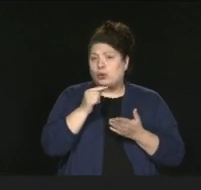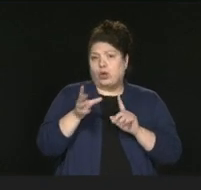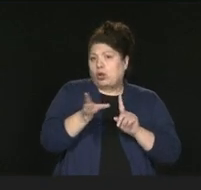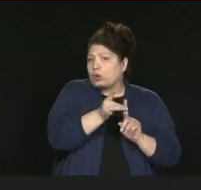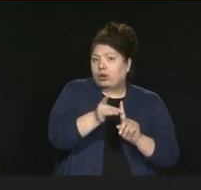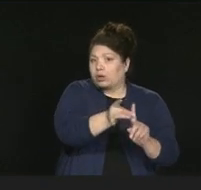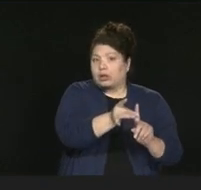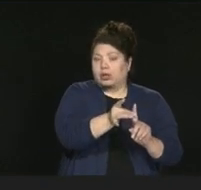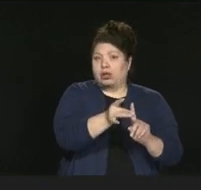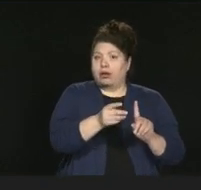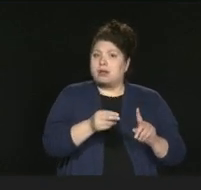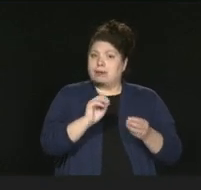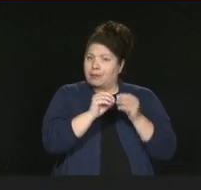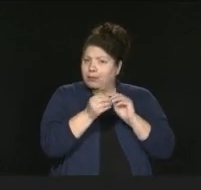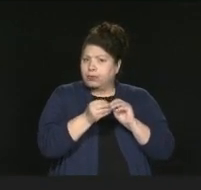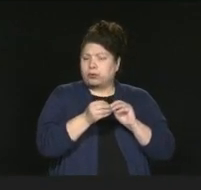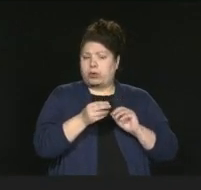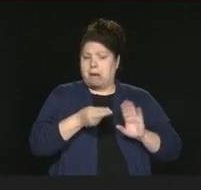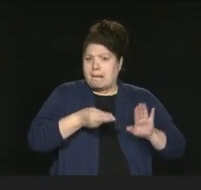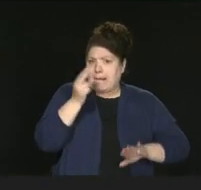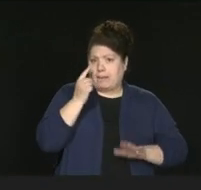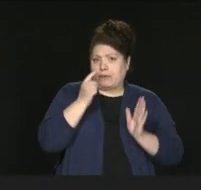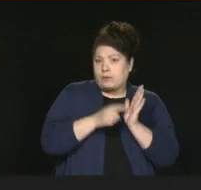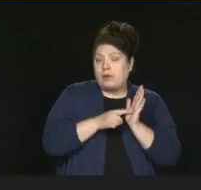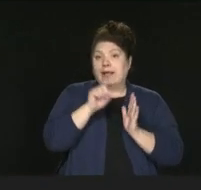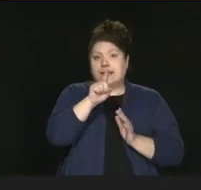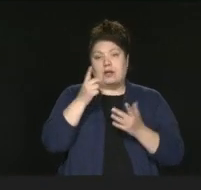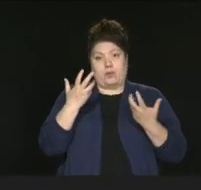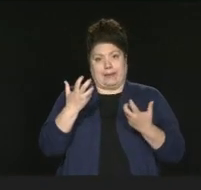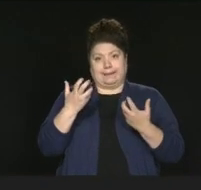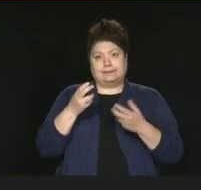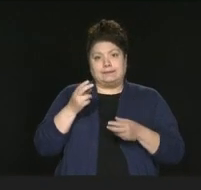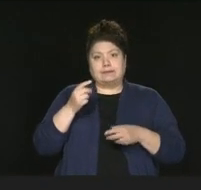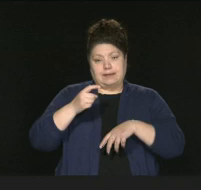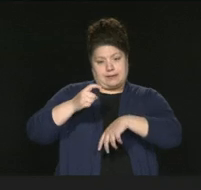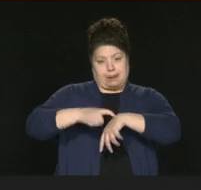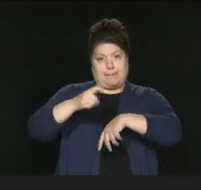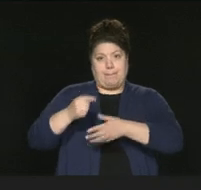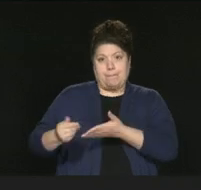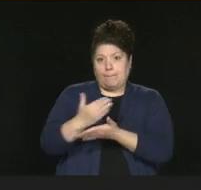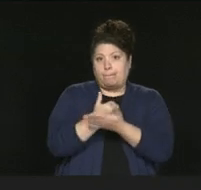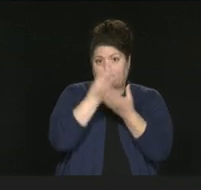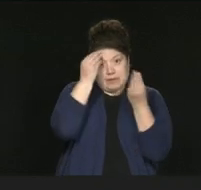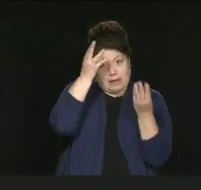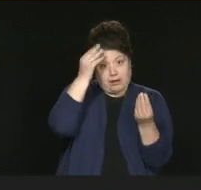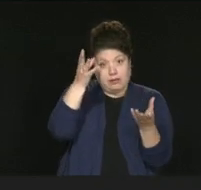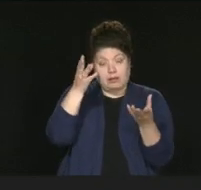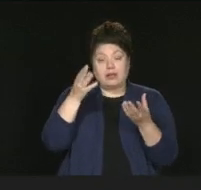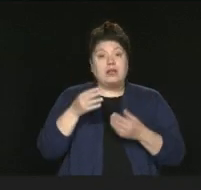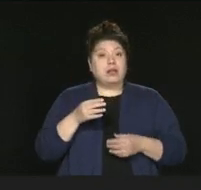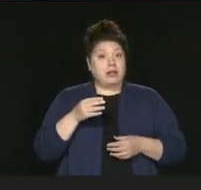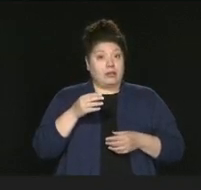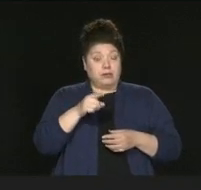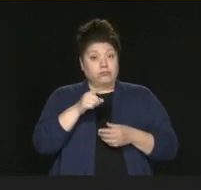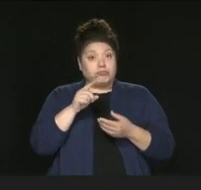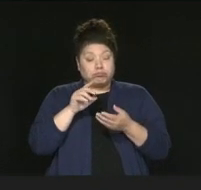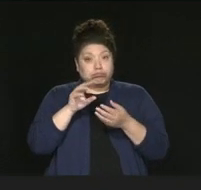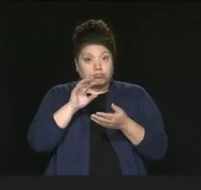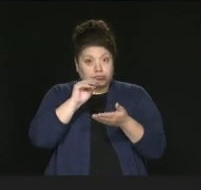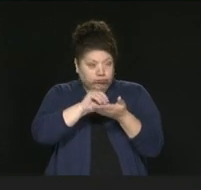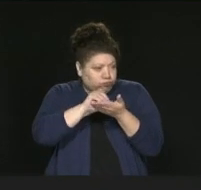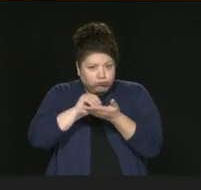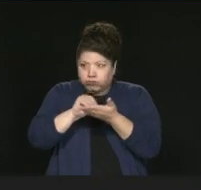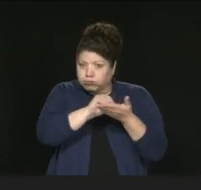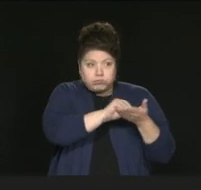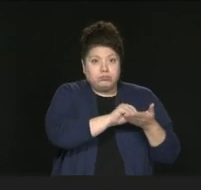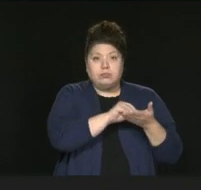getting, data in a timely fashion. And obviously everyone would like, the more variables or more data we have, it's great. But certainly at this time, it's